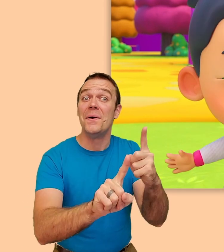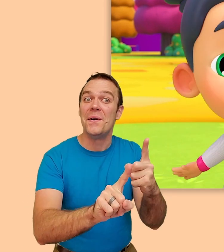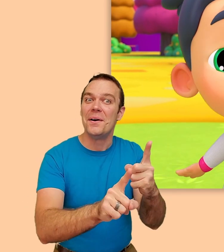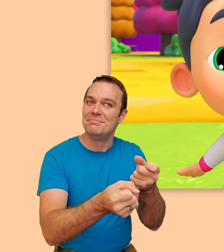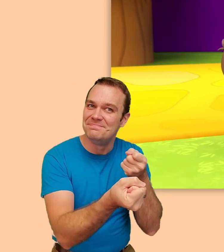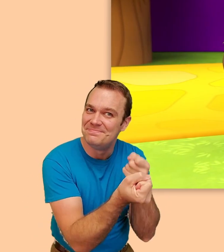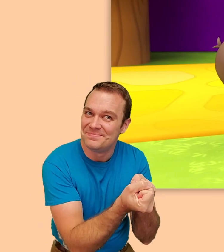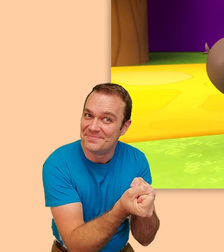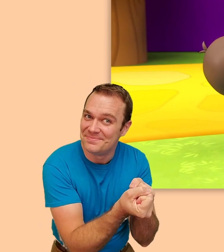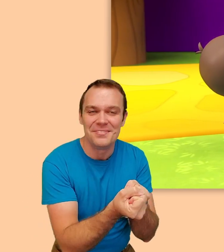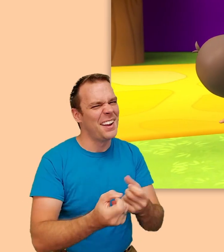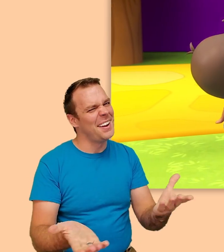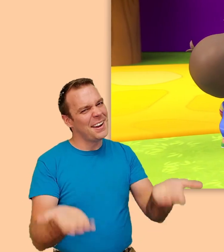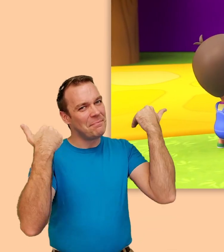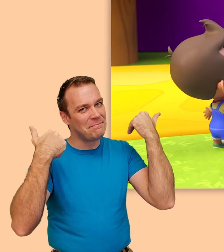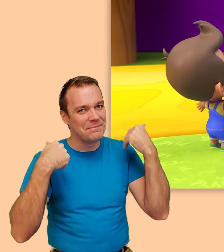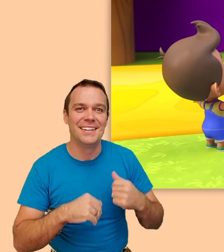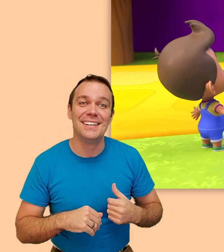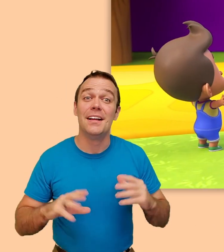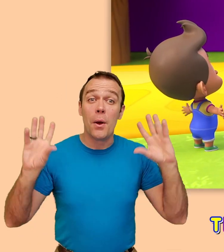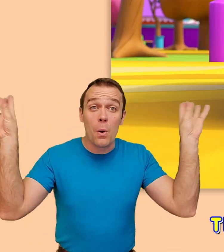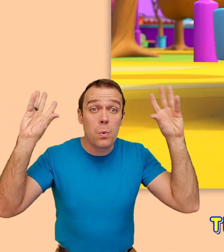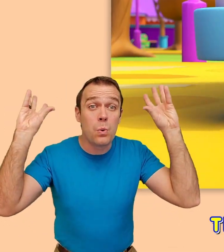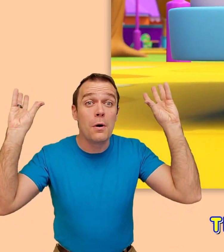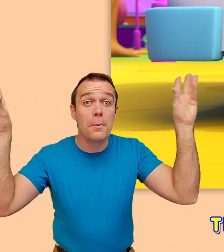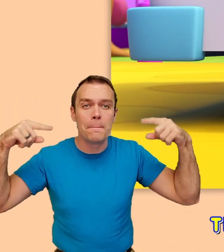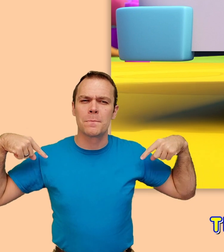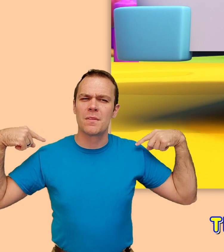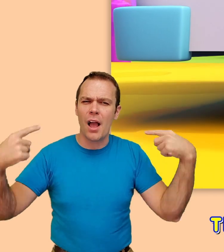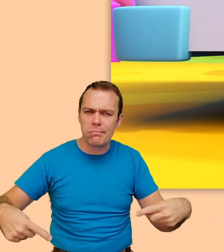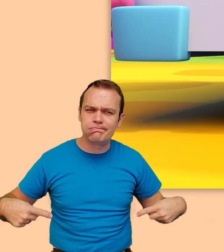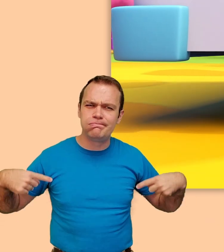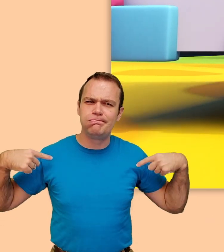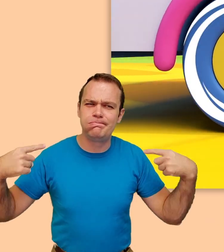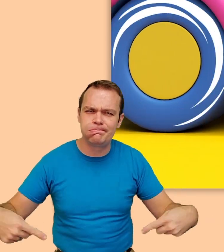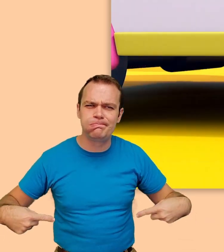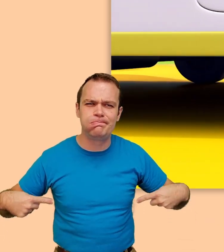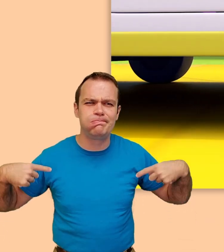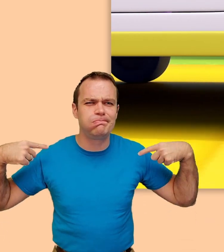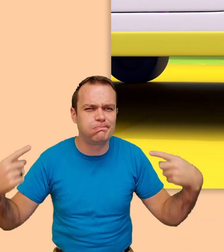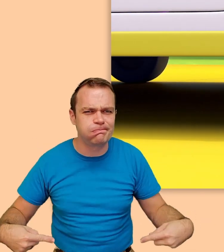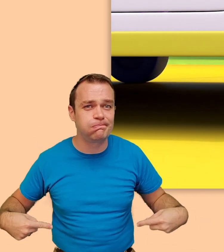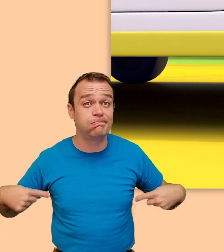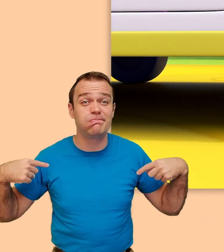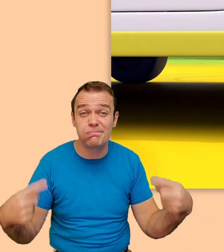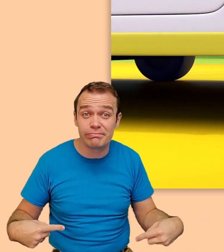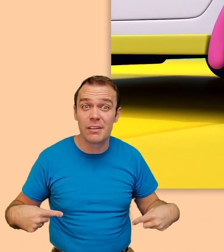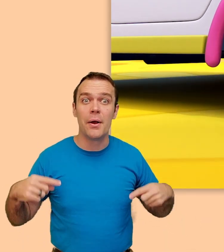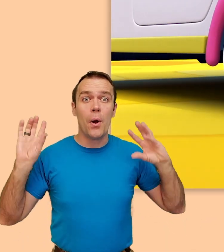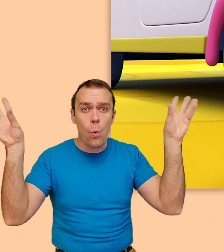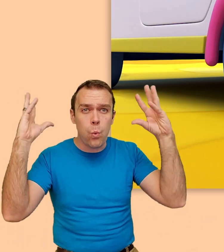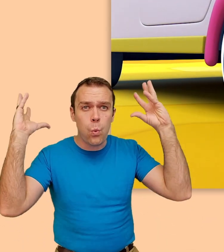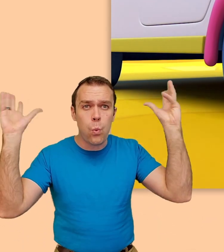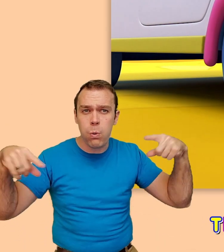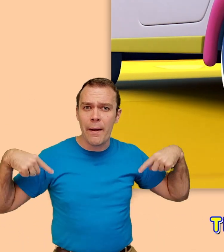to please. Here we go. The ambulance wheels go round and round, round and round,